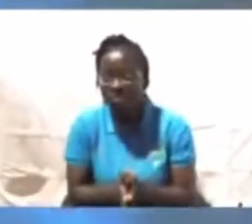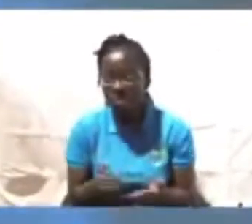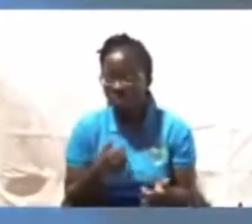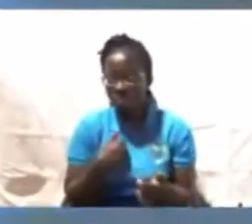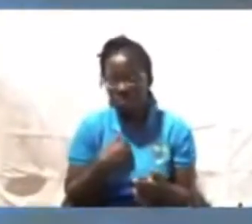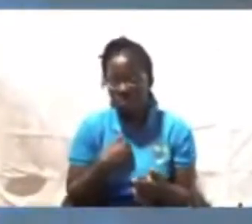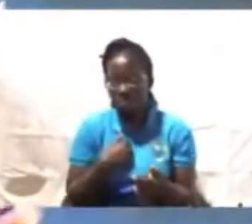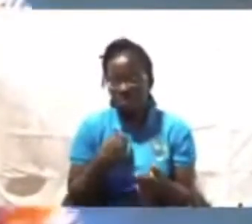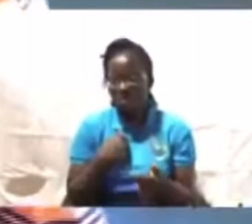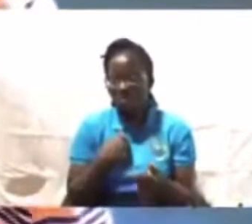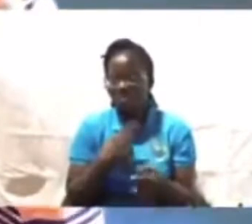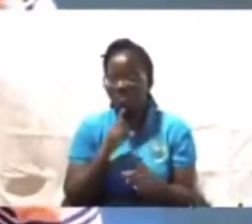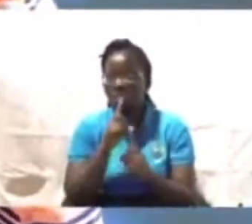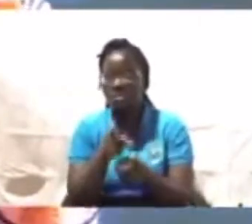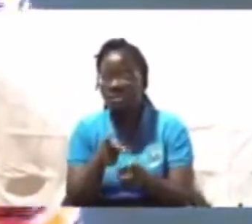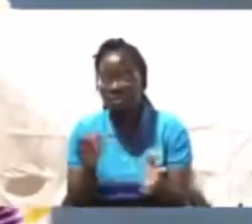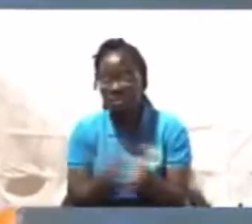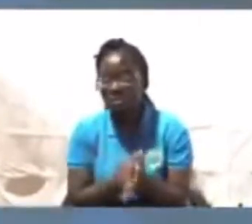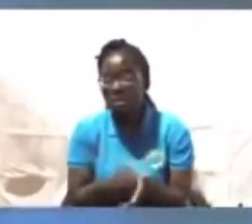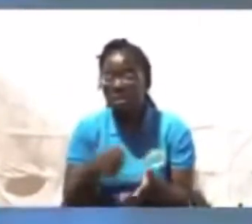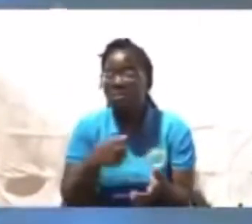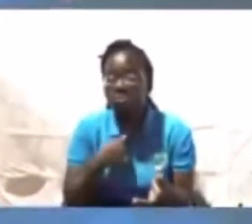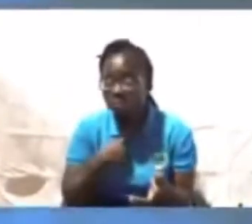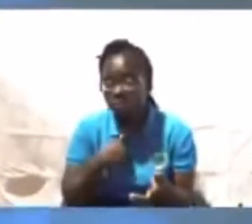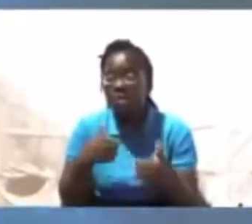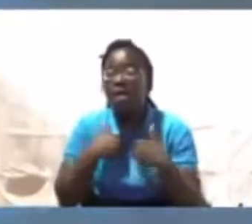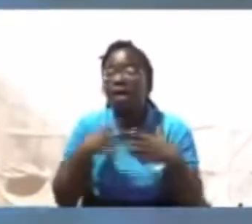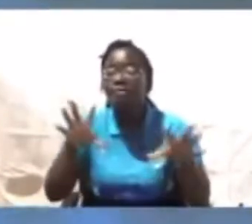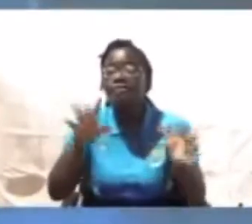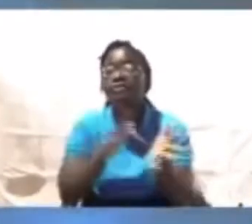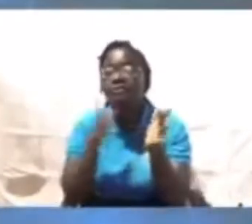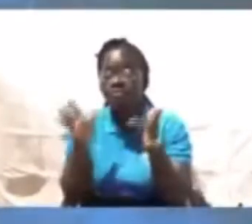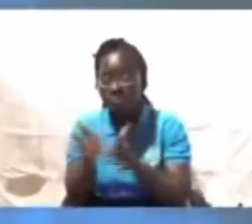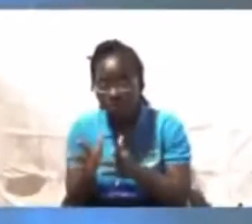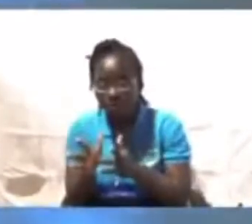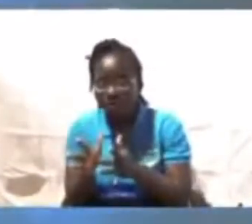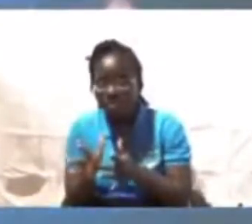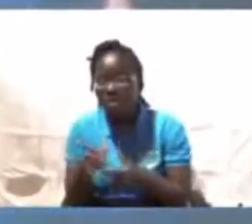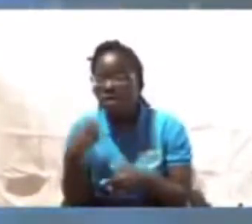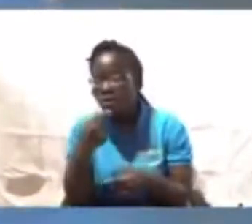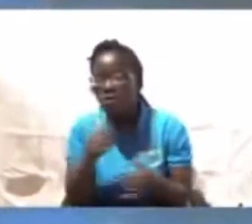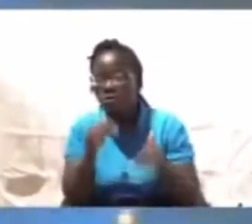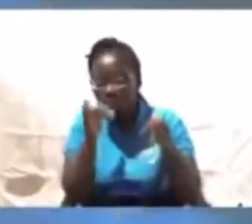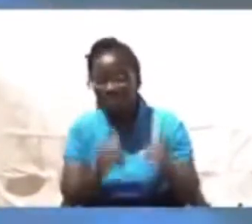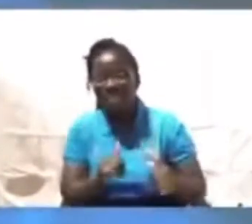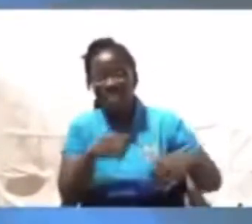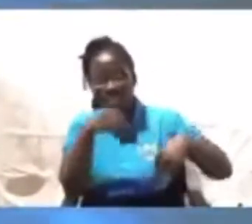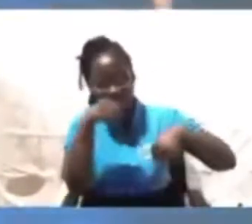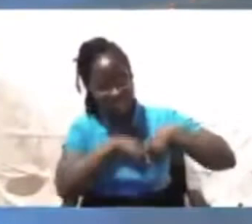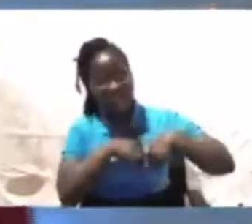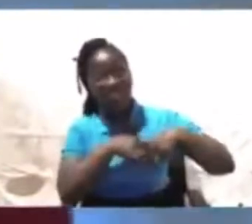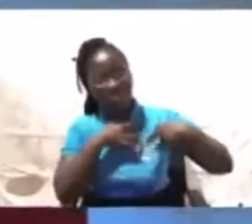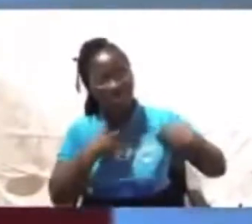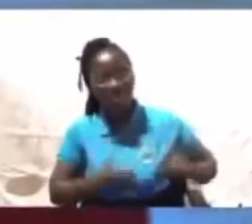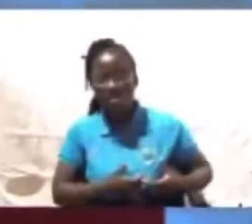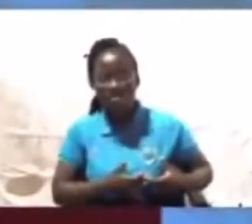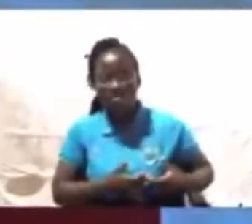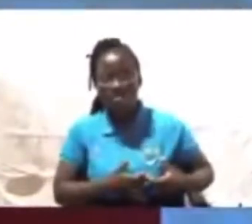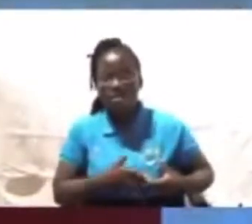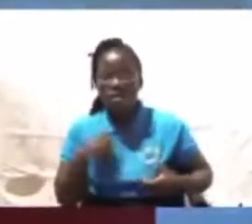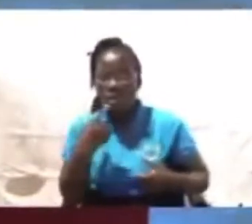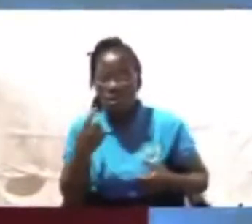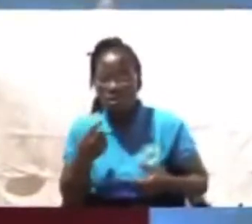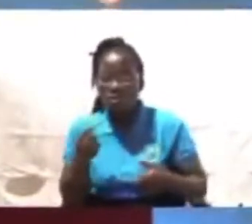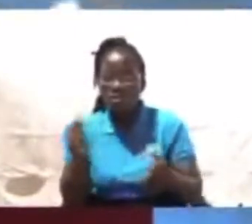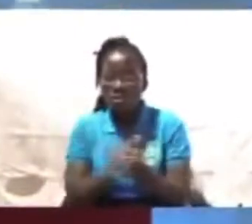because what did Christo, I'm mommy. Na Kristo abetinamu mu na Kristo na tumi nyina esore tia na ehu na